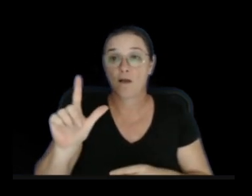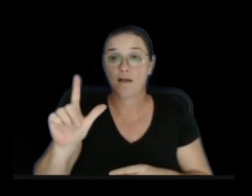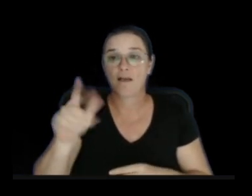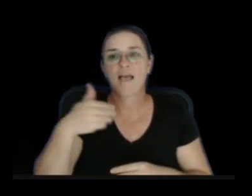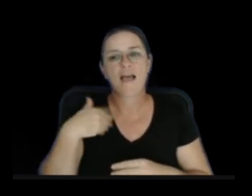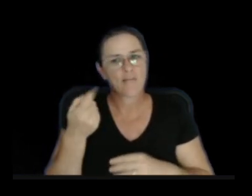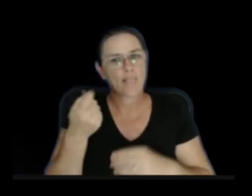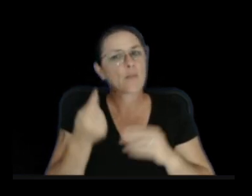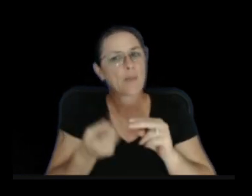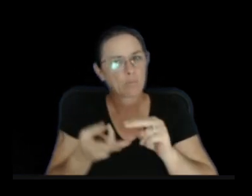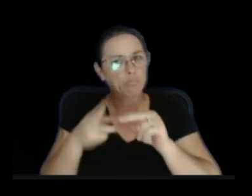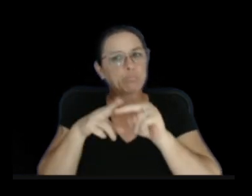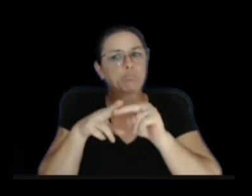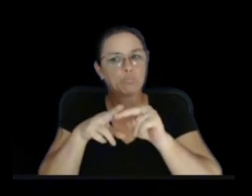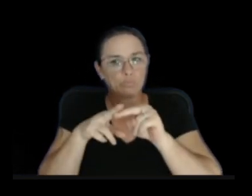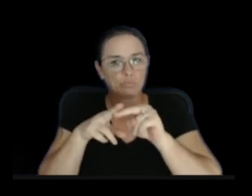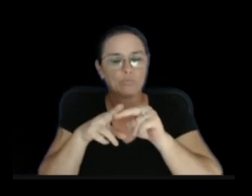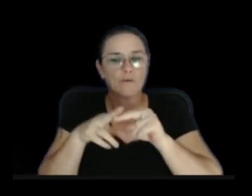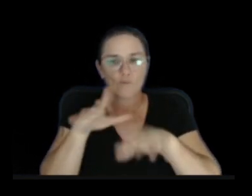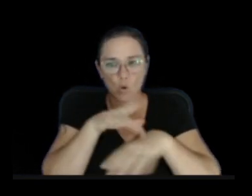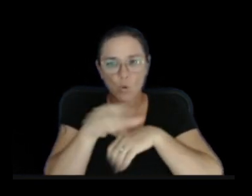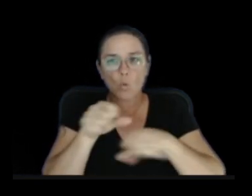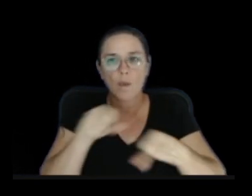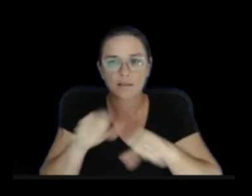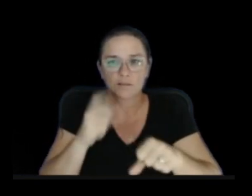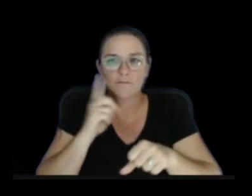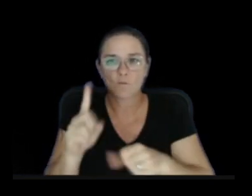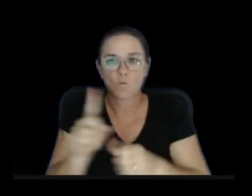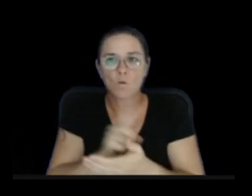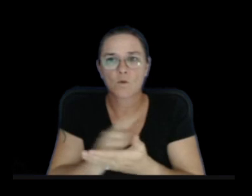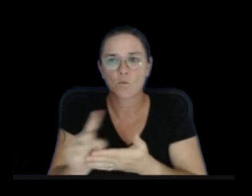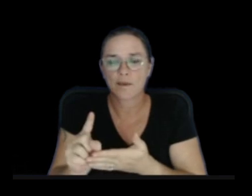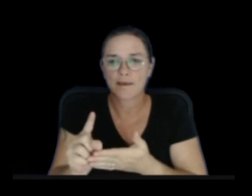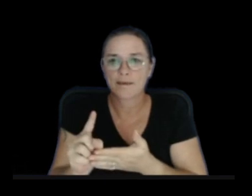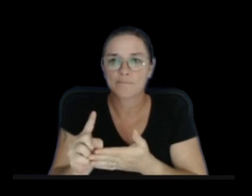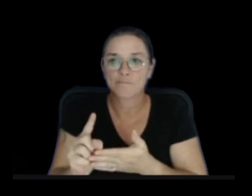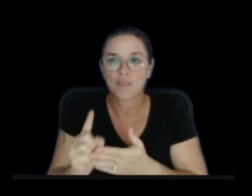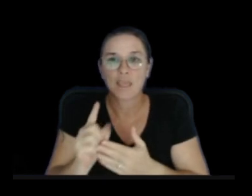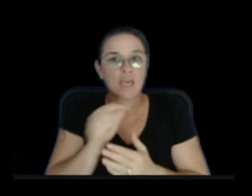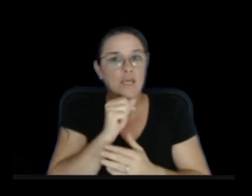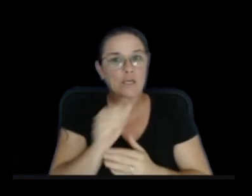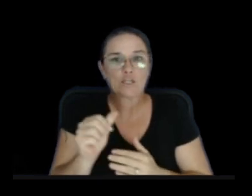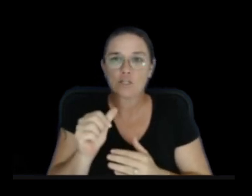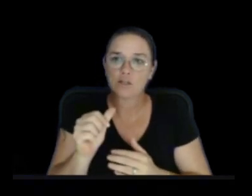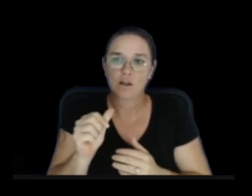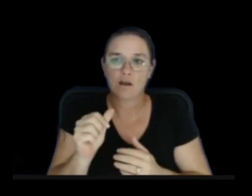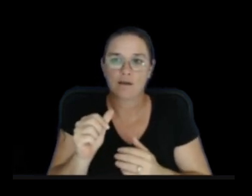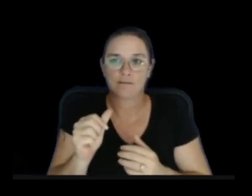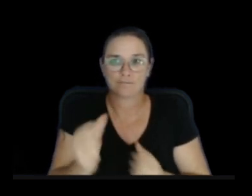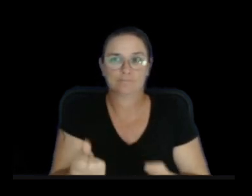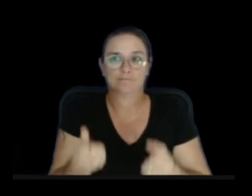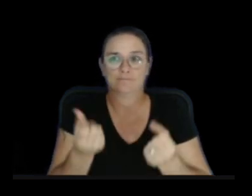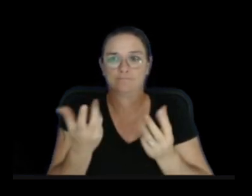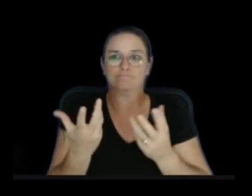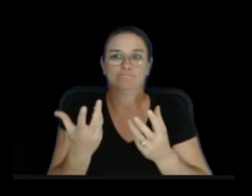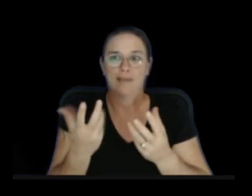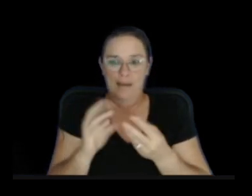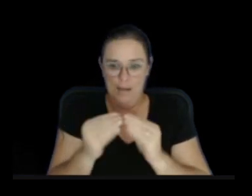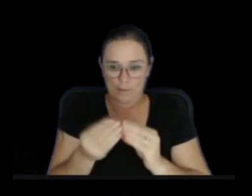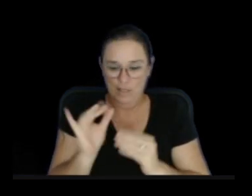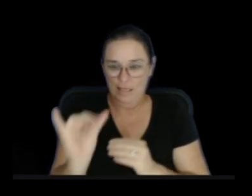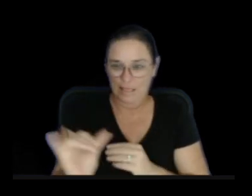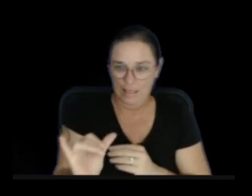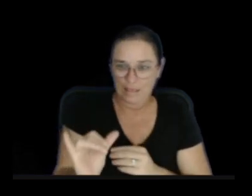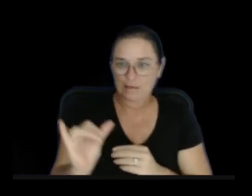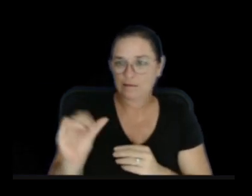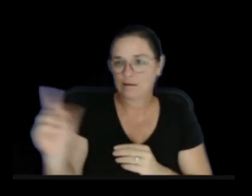pickup in earthquakes over the last week, not nearly as great in numbers, but you see here the adjustments of